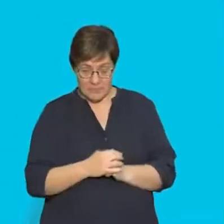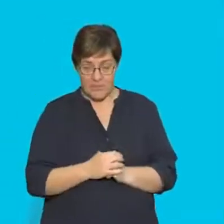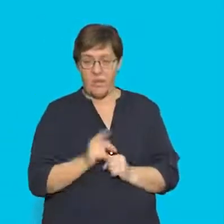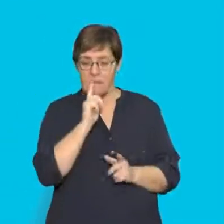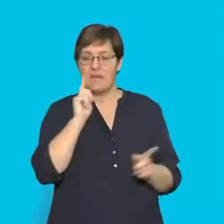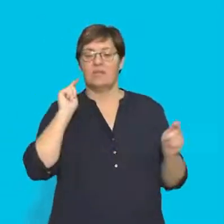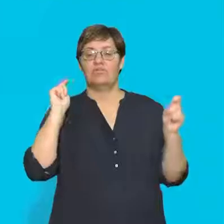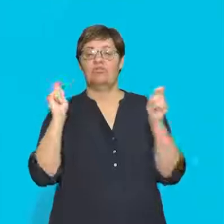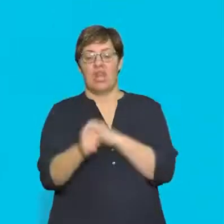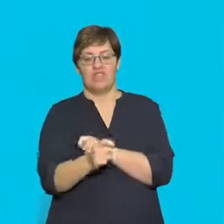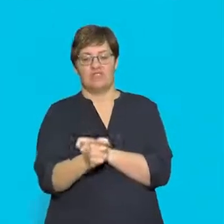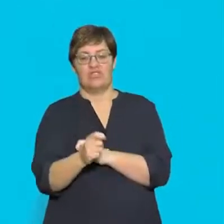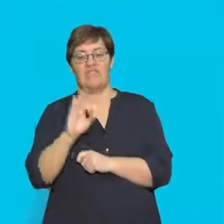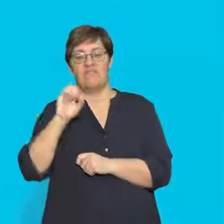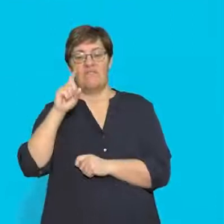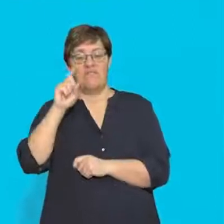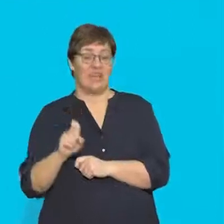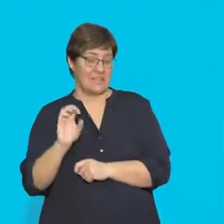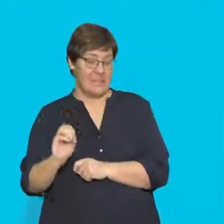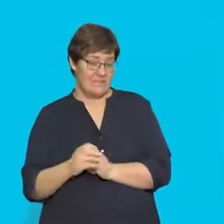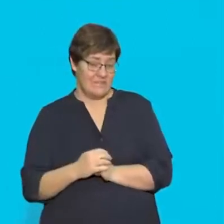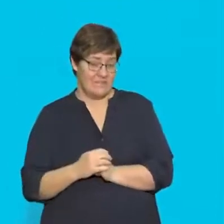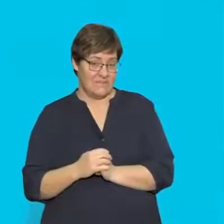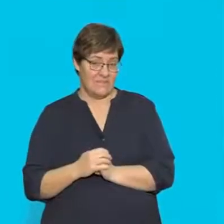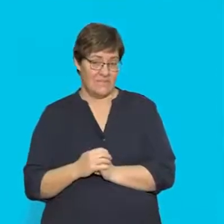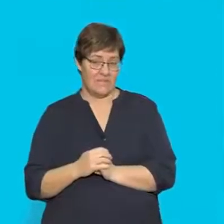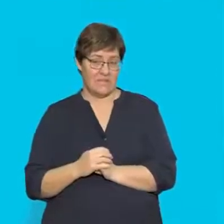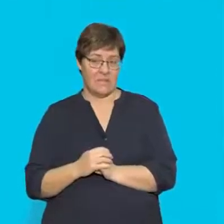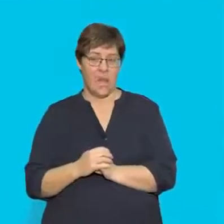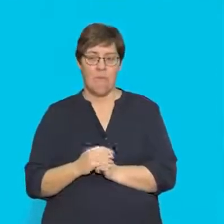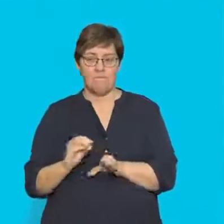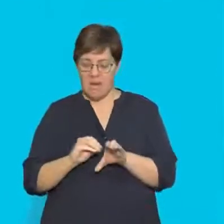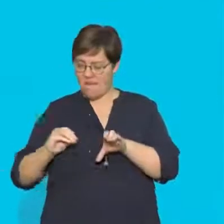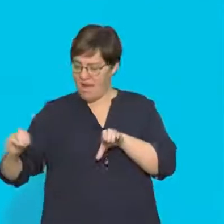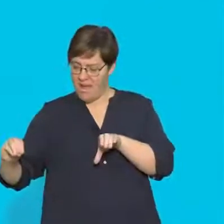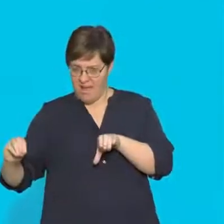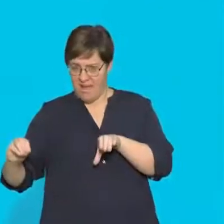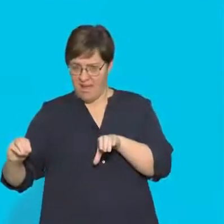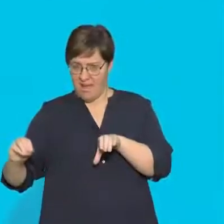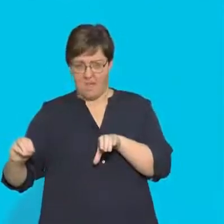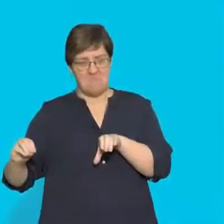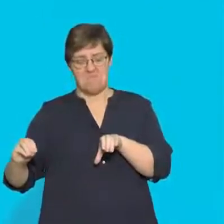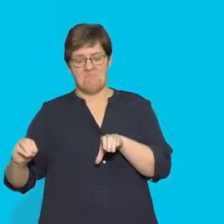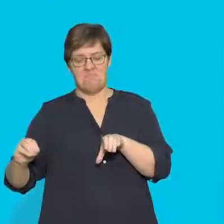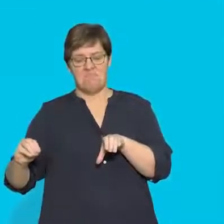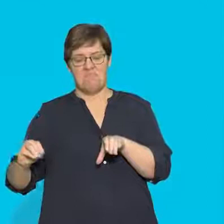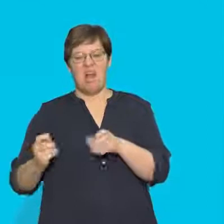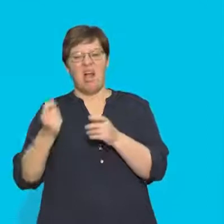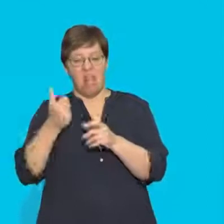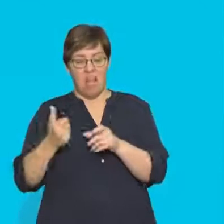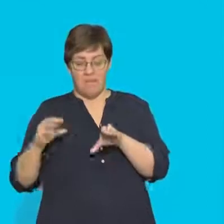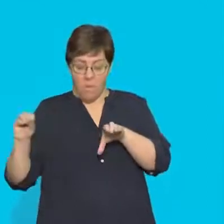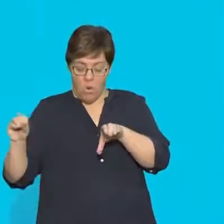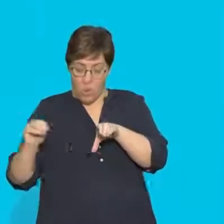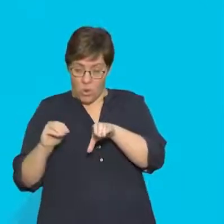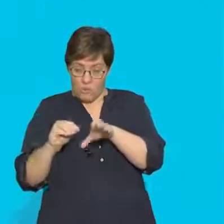magnetic flux. When the magnet is far away from the coil, there are not many field lines. As it comes closer, there will